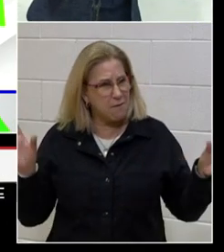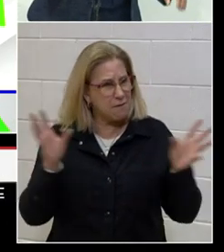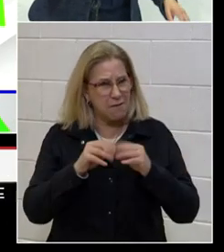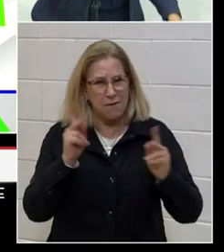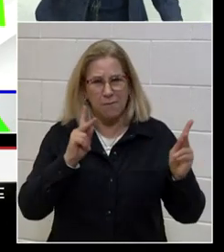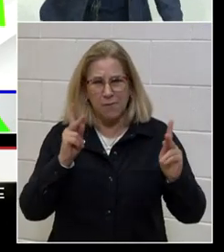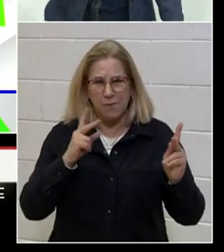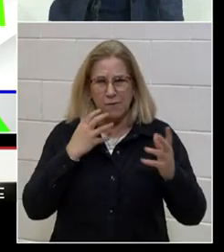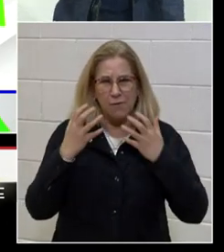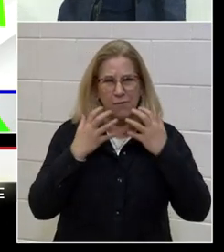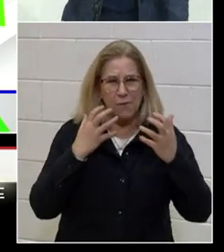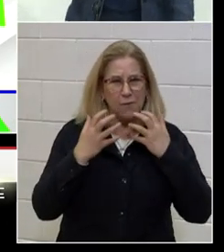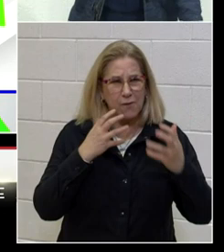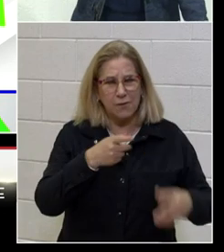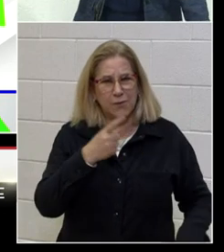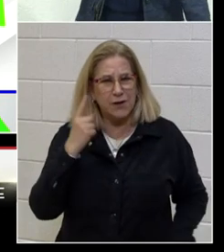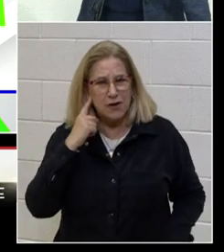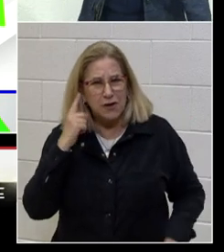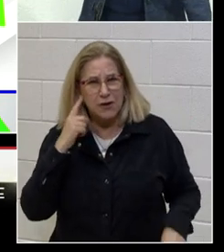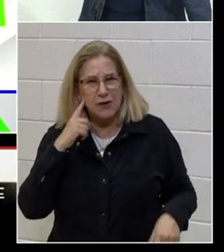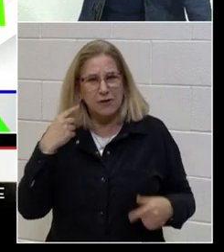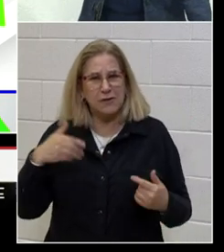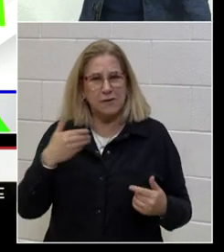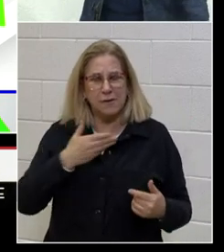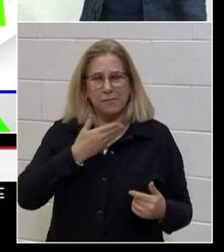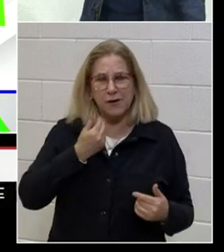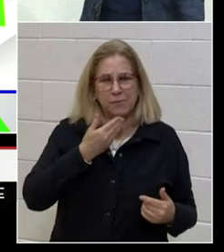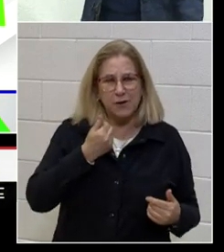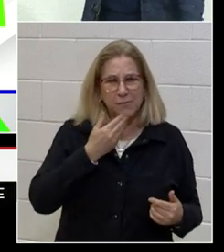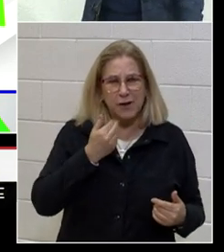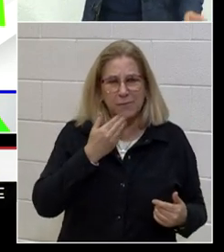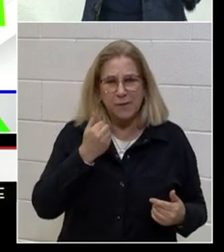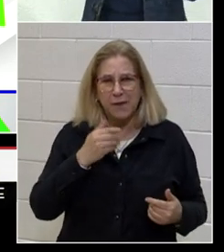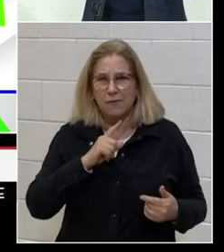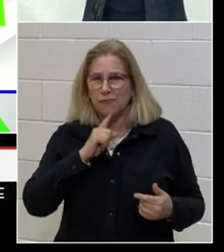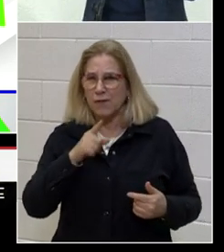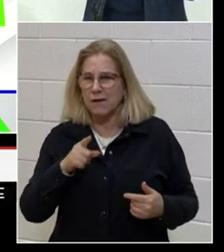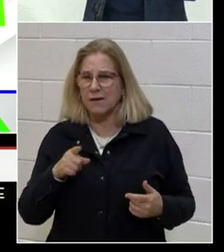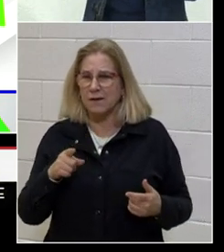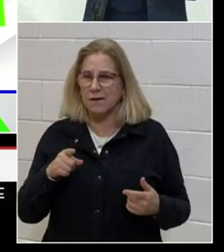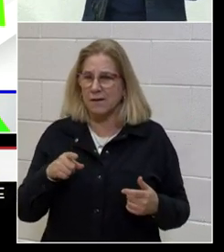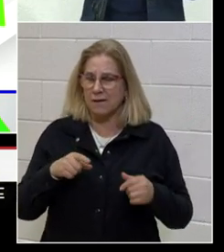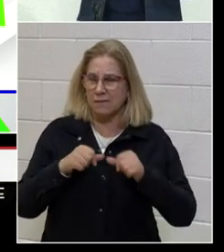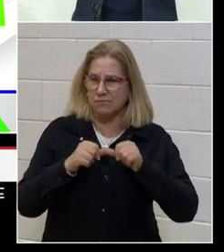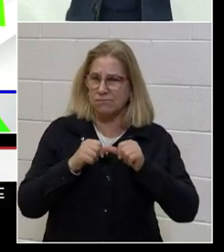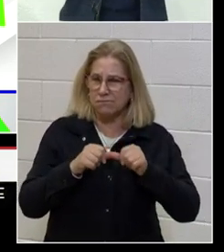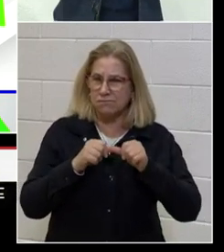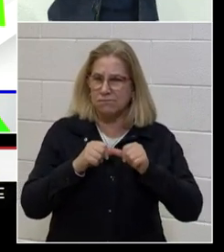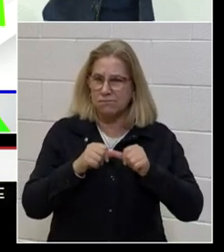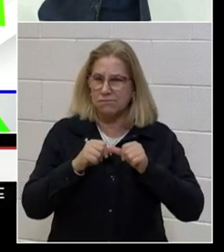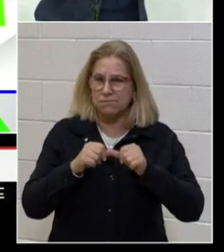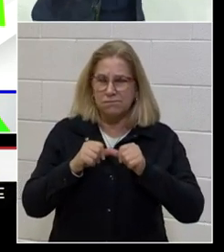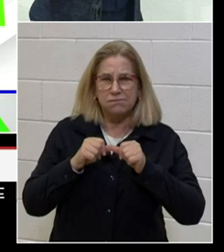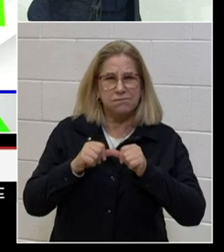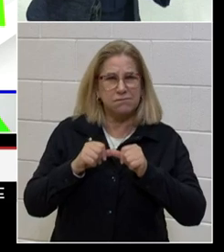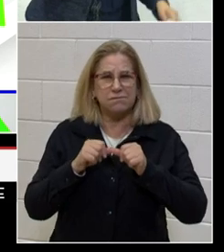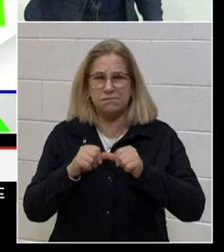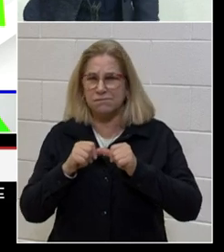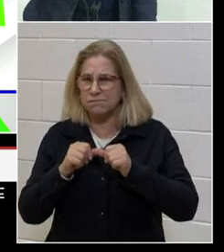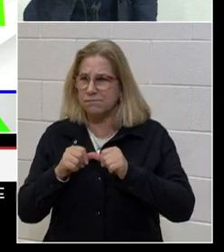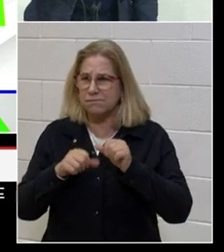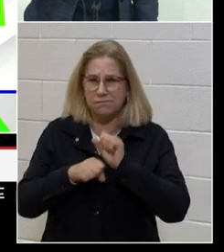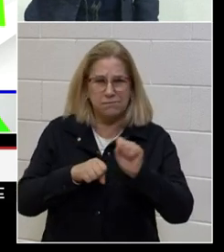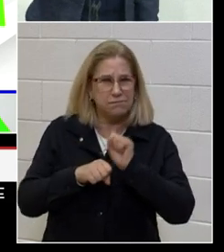about keeping our eye and our foot on the gas when it comes to public safety, that's because we're seeing improvements, but we